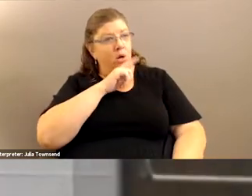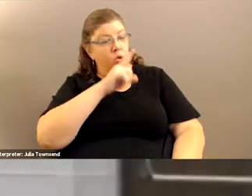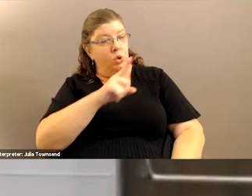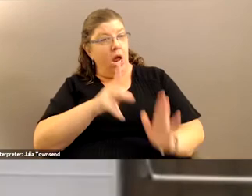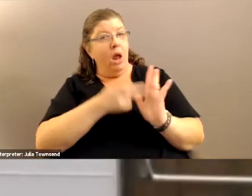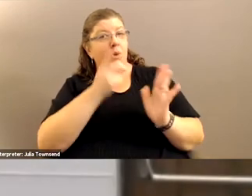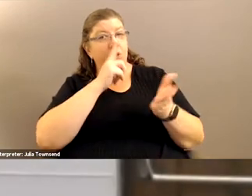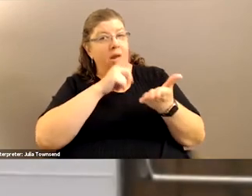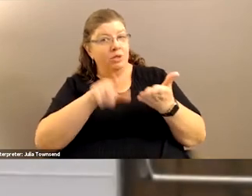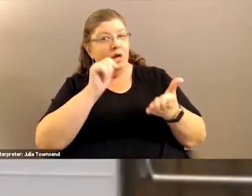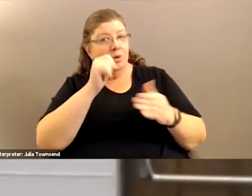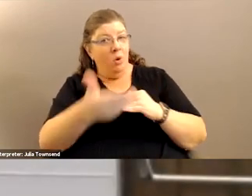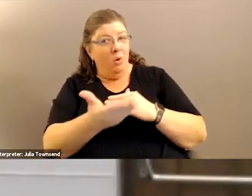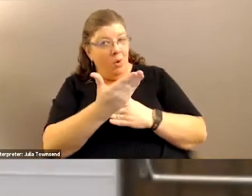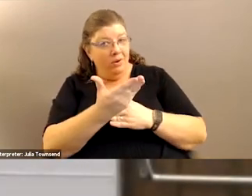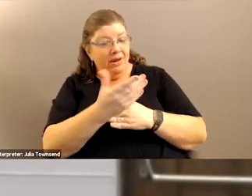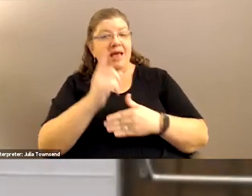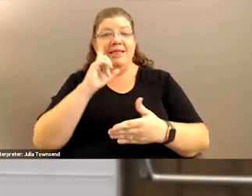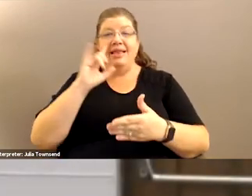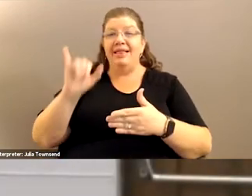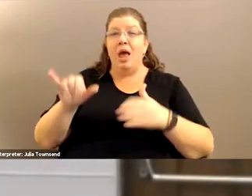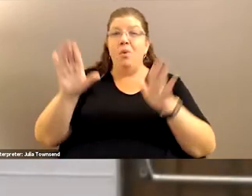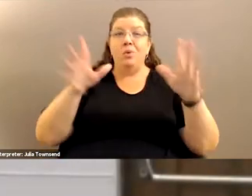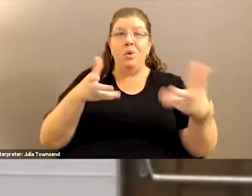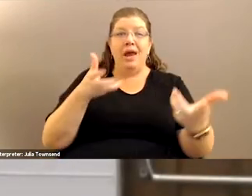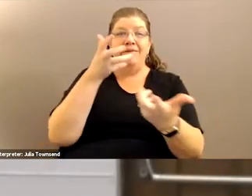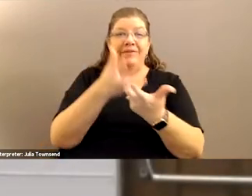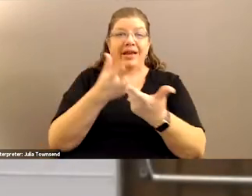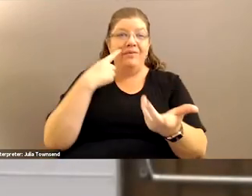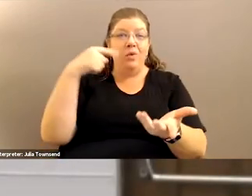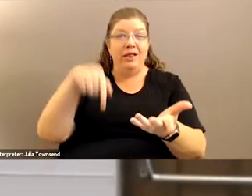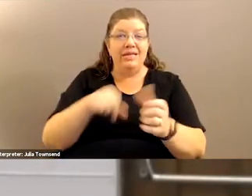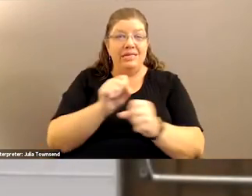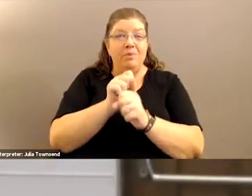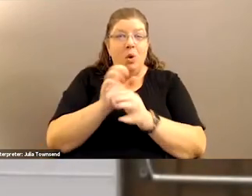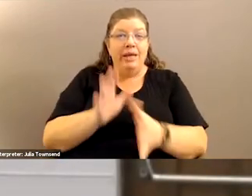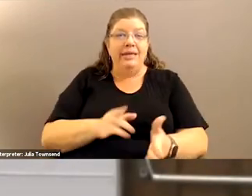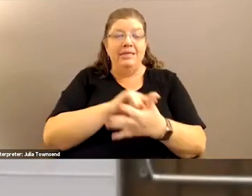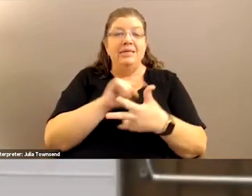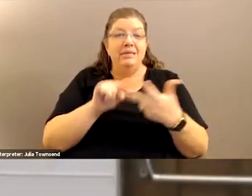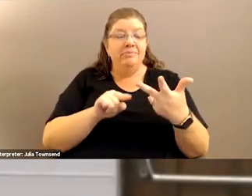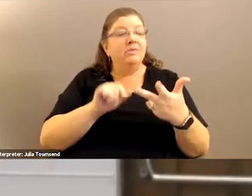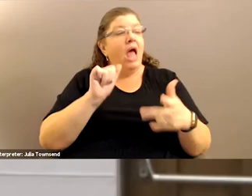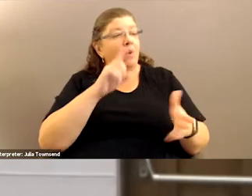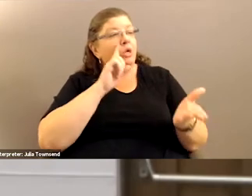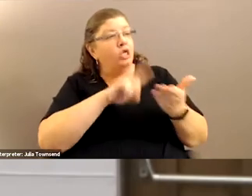check that tomorrow morning because i think that would be a great fit for this employee yeah